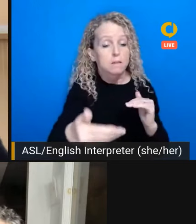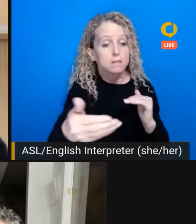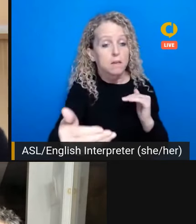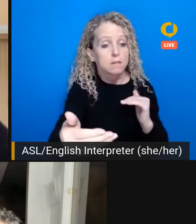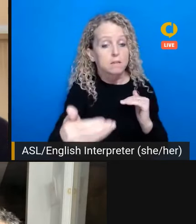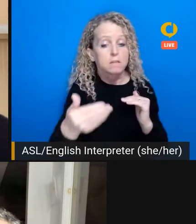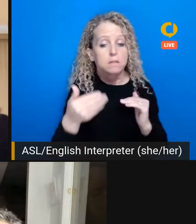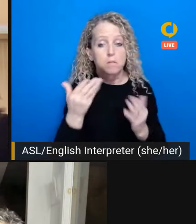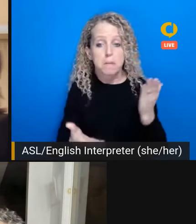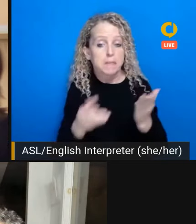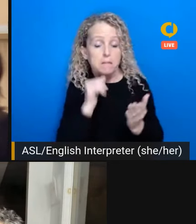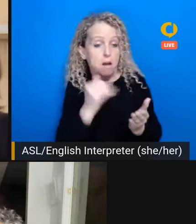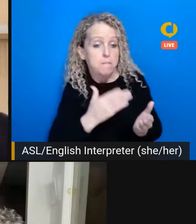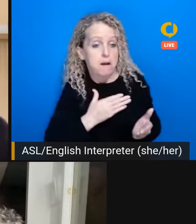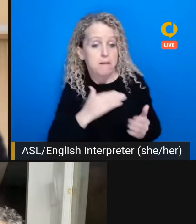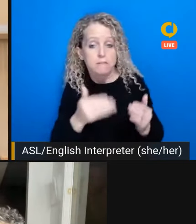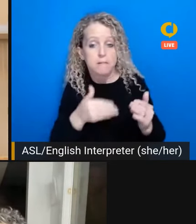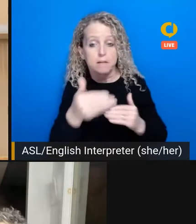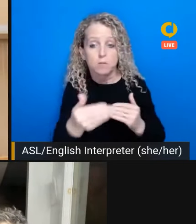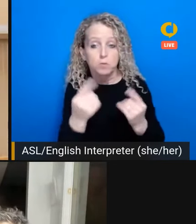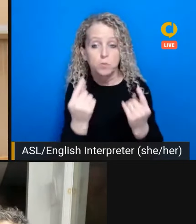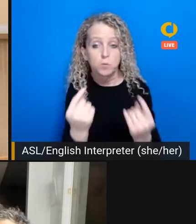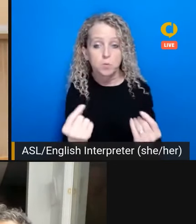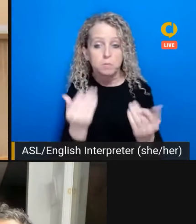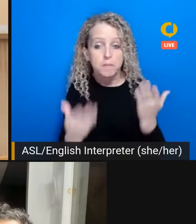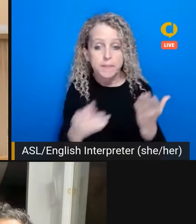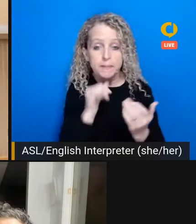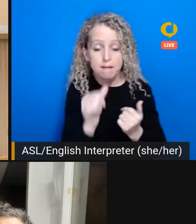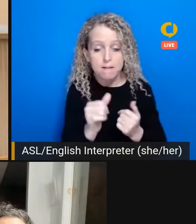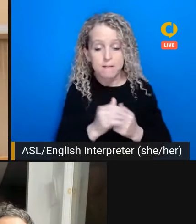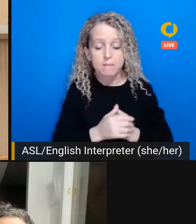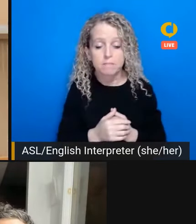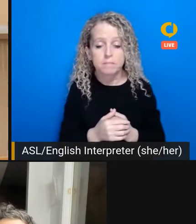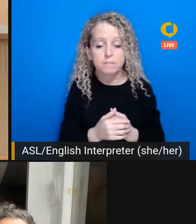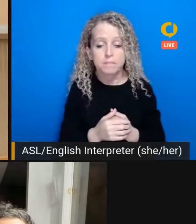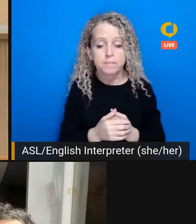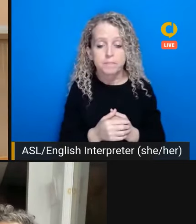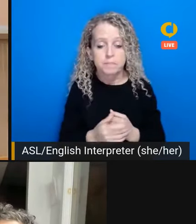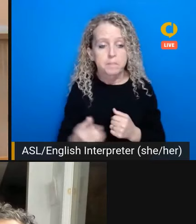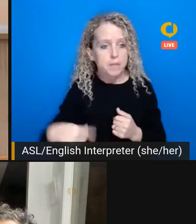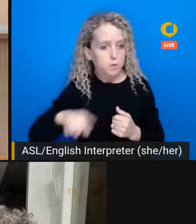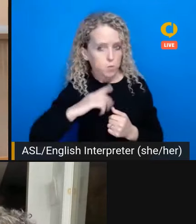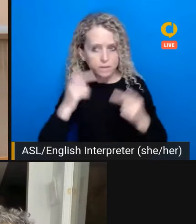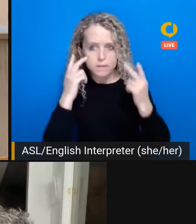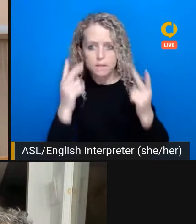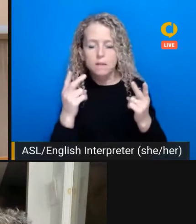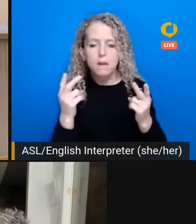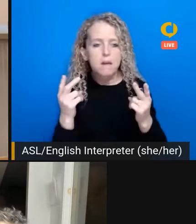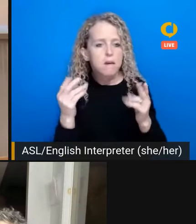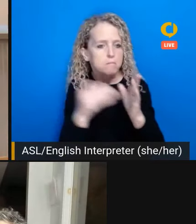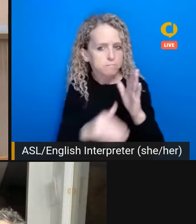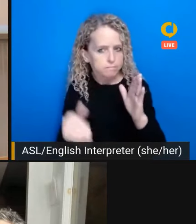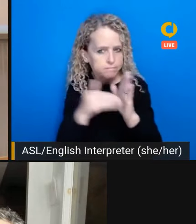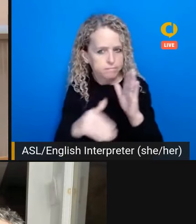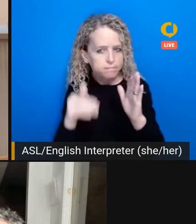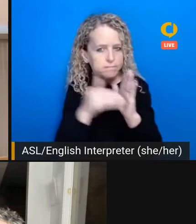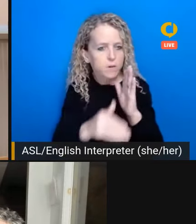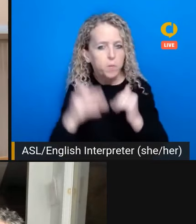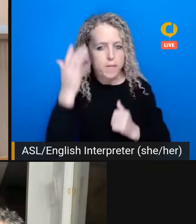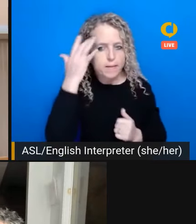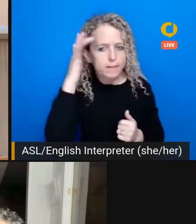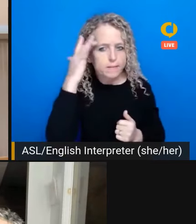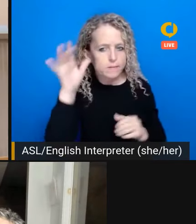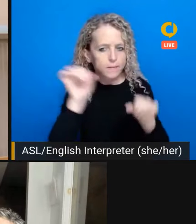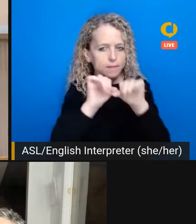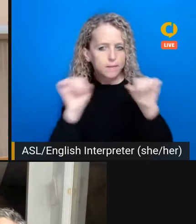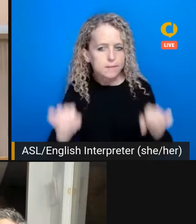step is. And we see the same kind of thing again and again with a lot of these intelligent assistants, right? So if